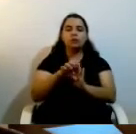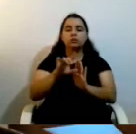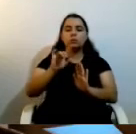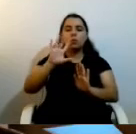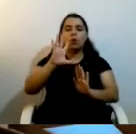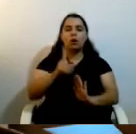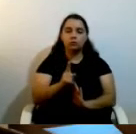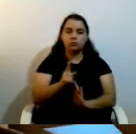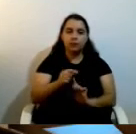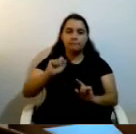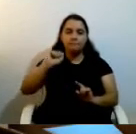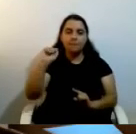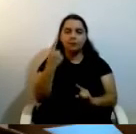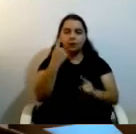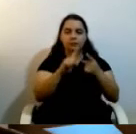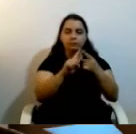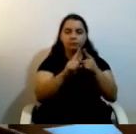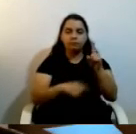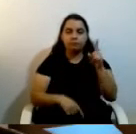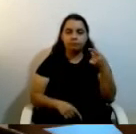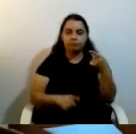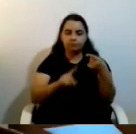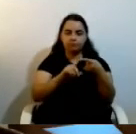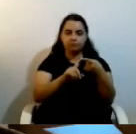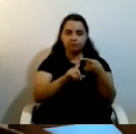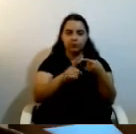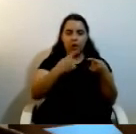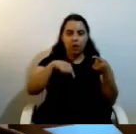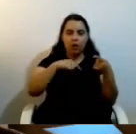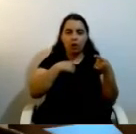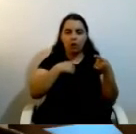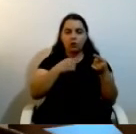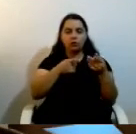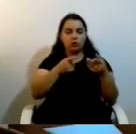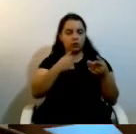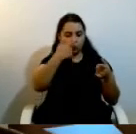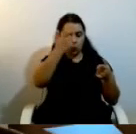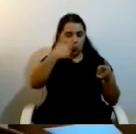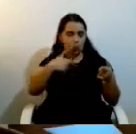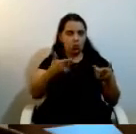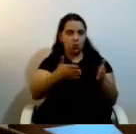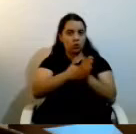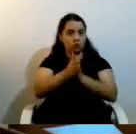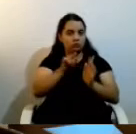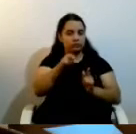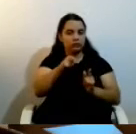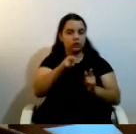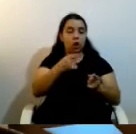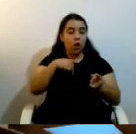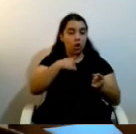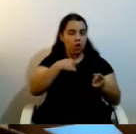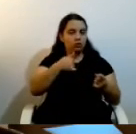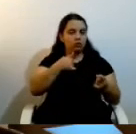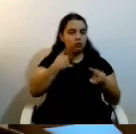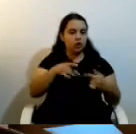The first condition is that we users are in charge of